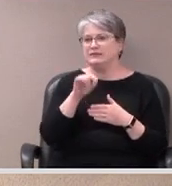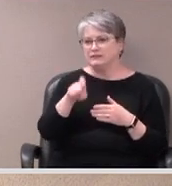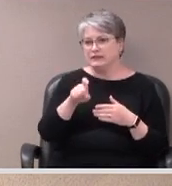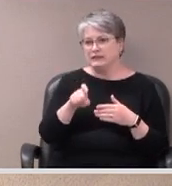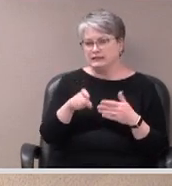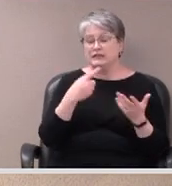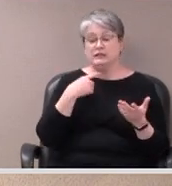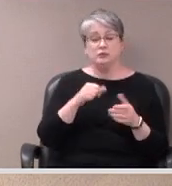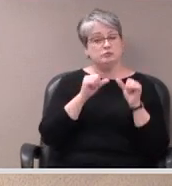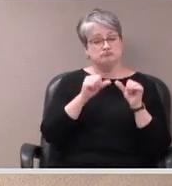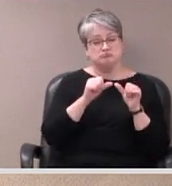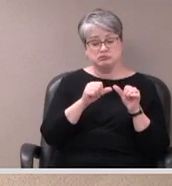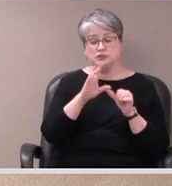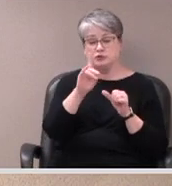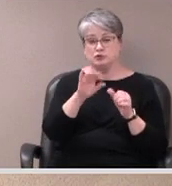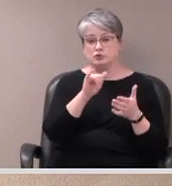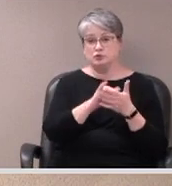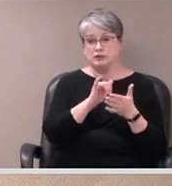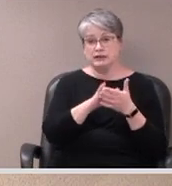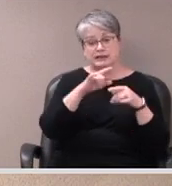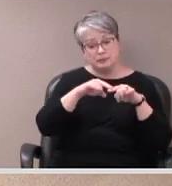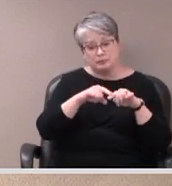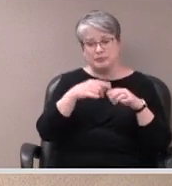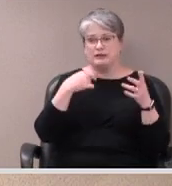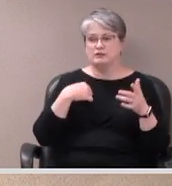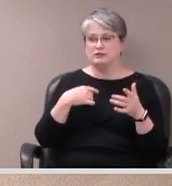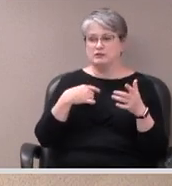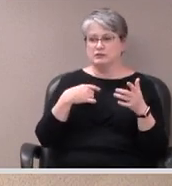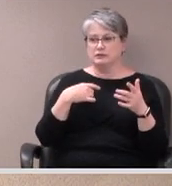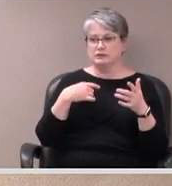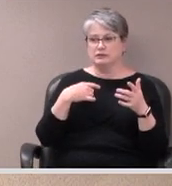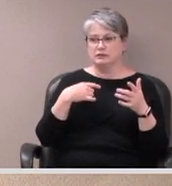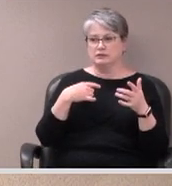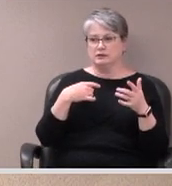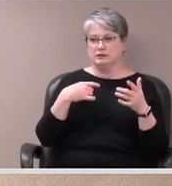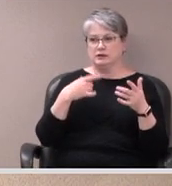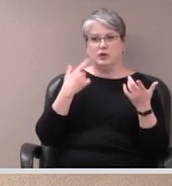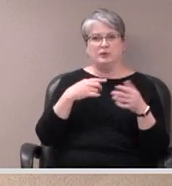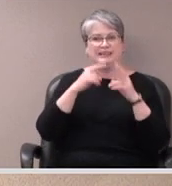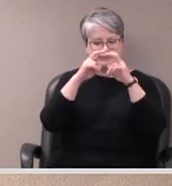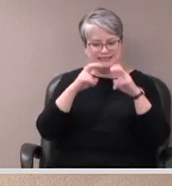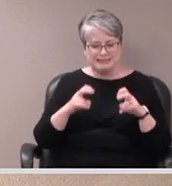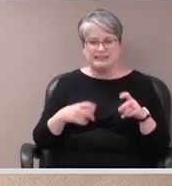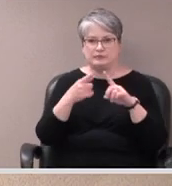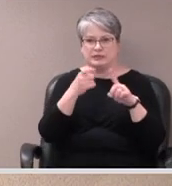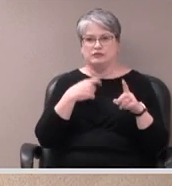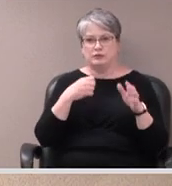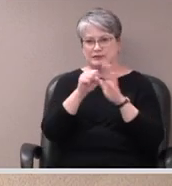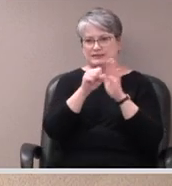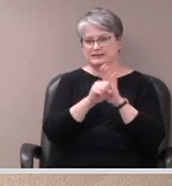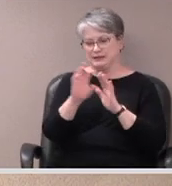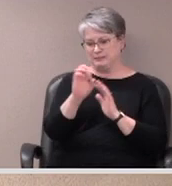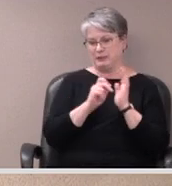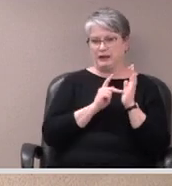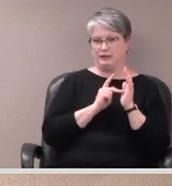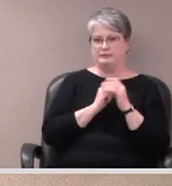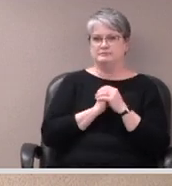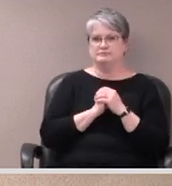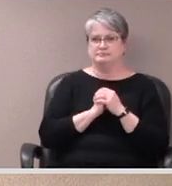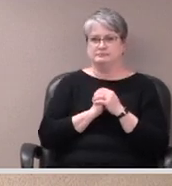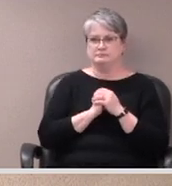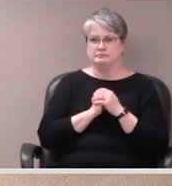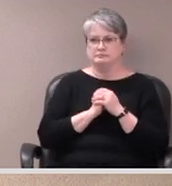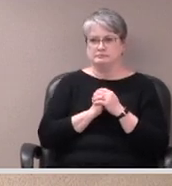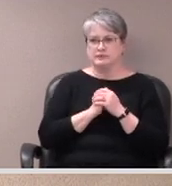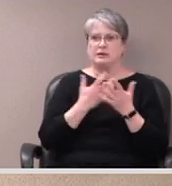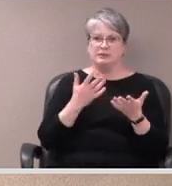We'll continue to do that based upon once we get the assessments back from the state. But usually